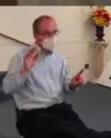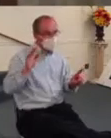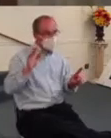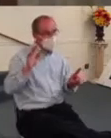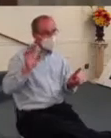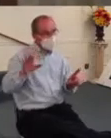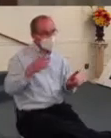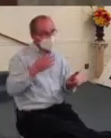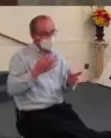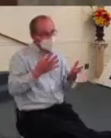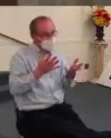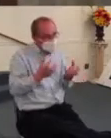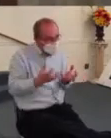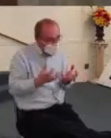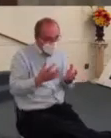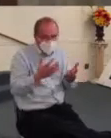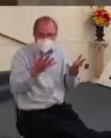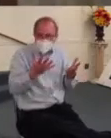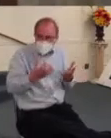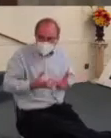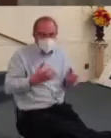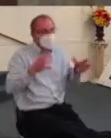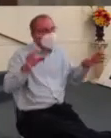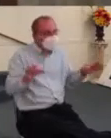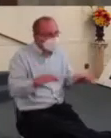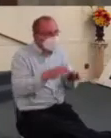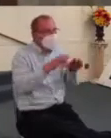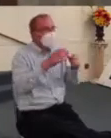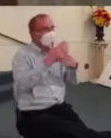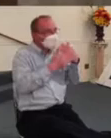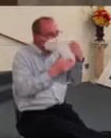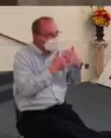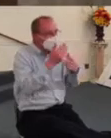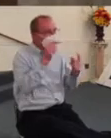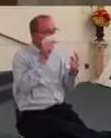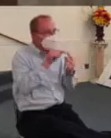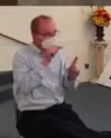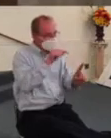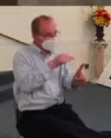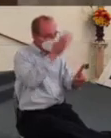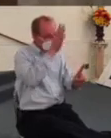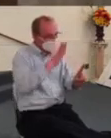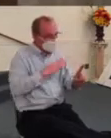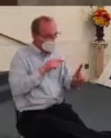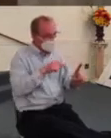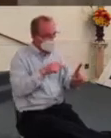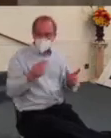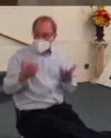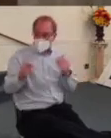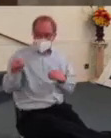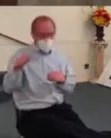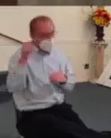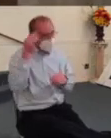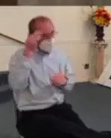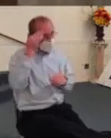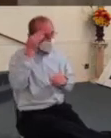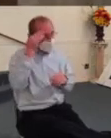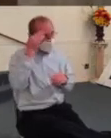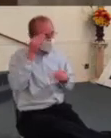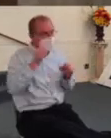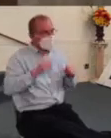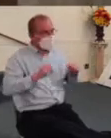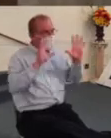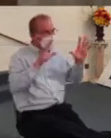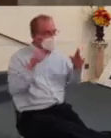man? Perhaps she knew about some of the miracles that he had performed. Whatever the case may be, there was